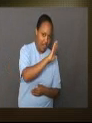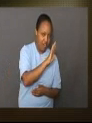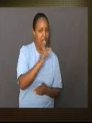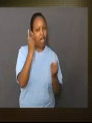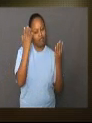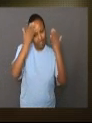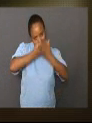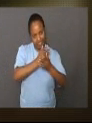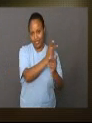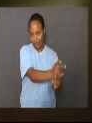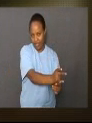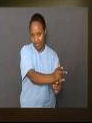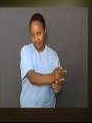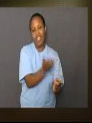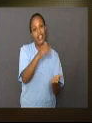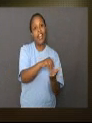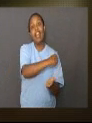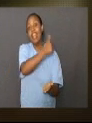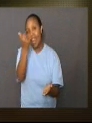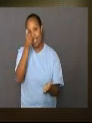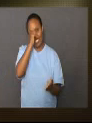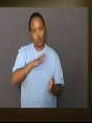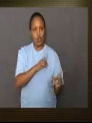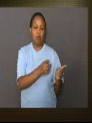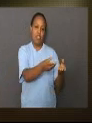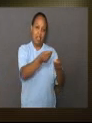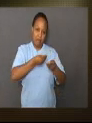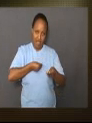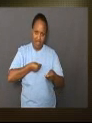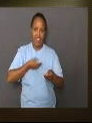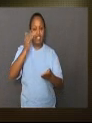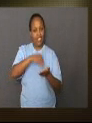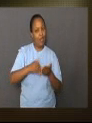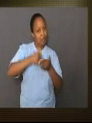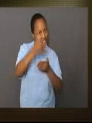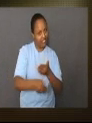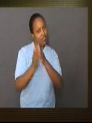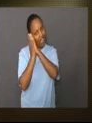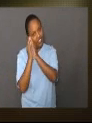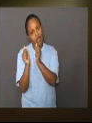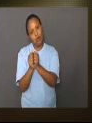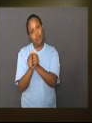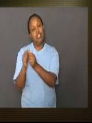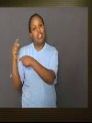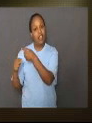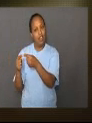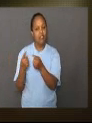night of the week, and another person will receive it for the next night, and so